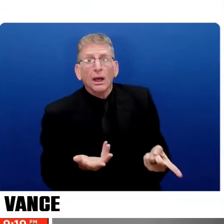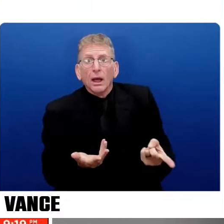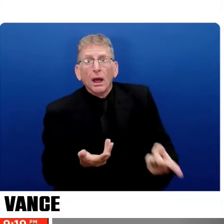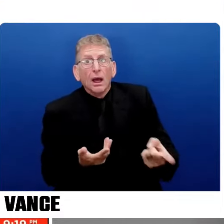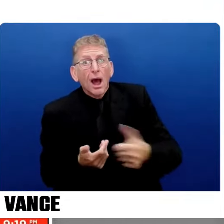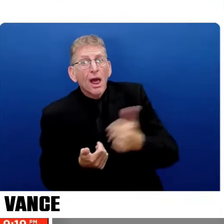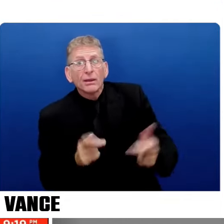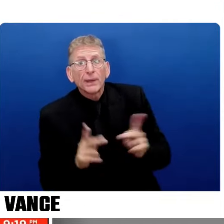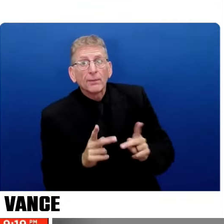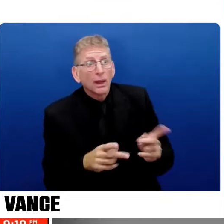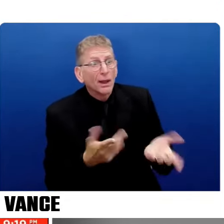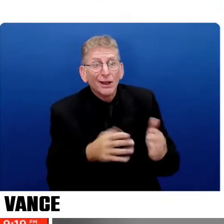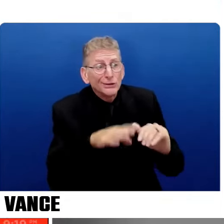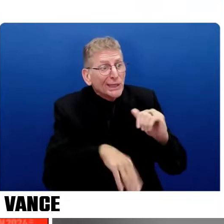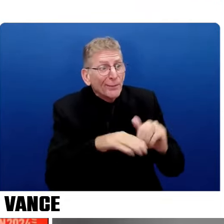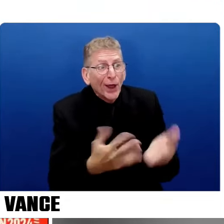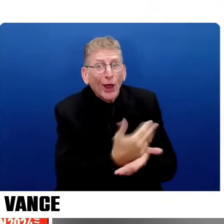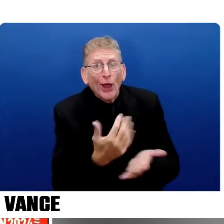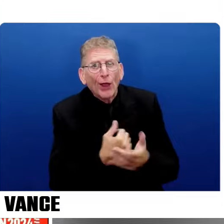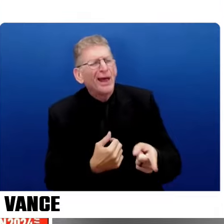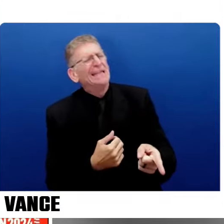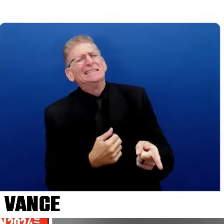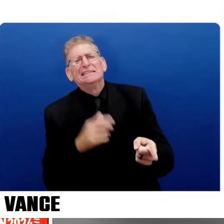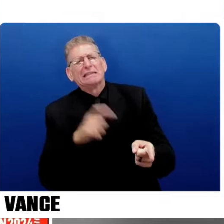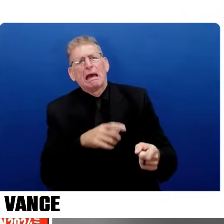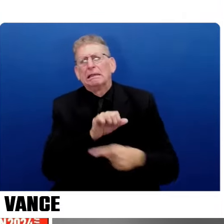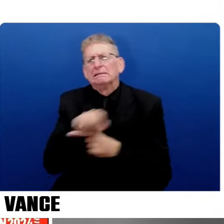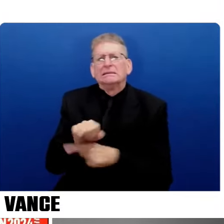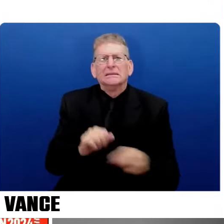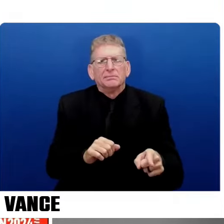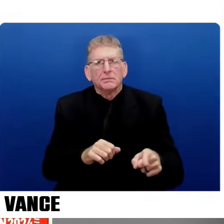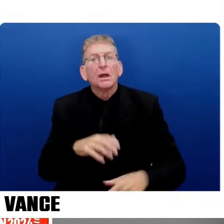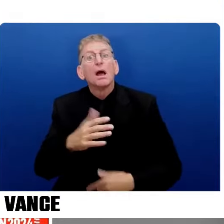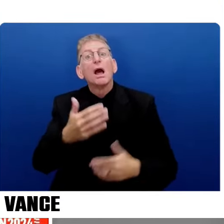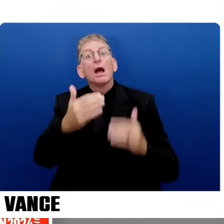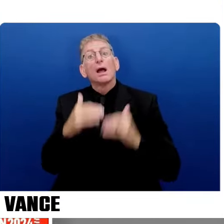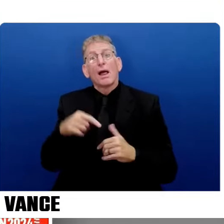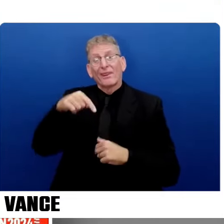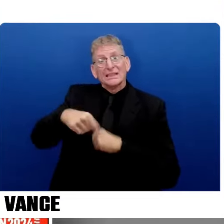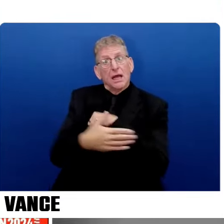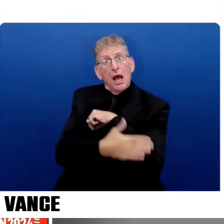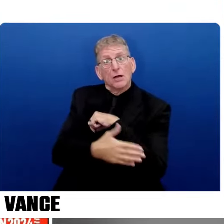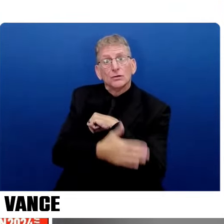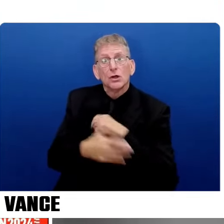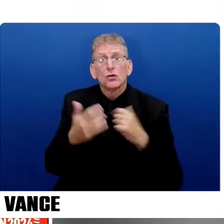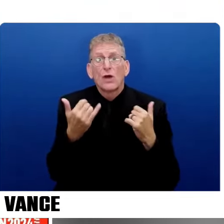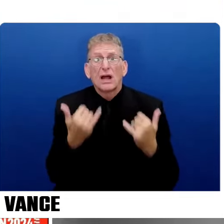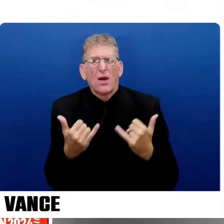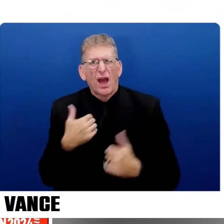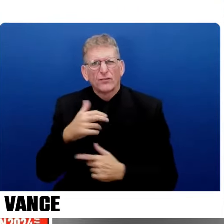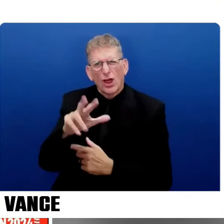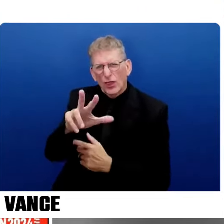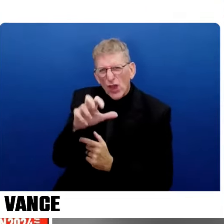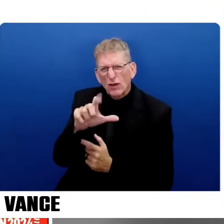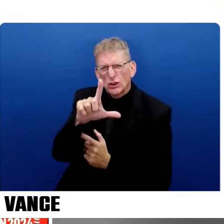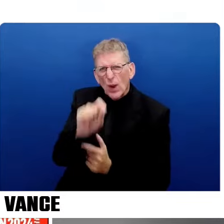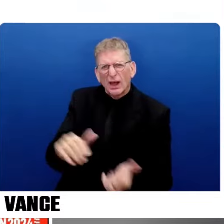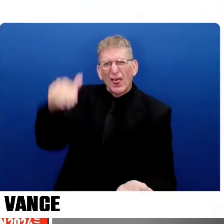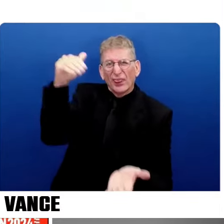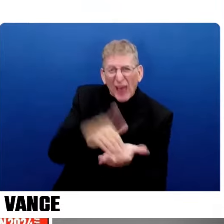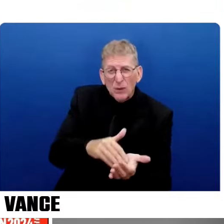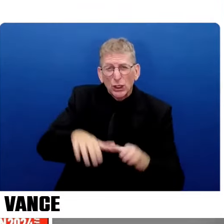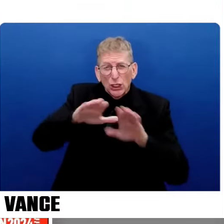have 320,000 children that the Department of Homeland Security has effectively lost. Some of them have been sex trafficked. Some of